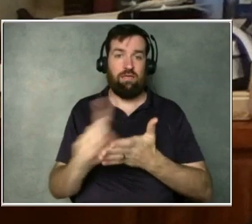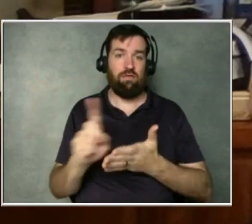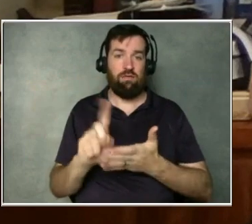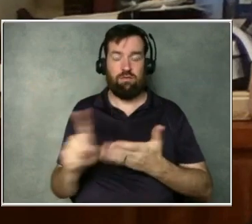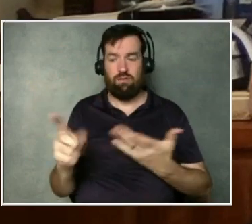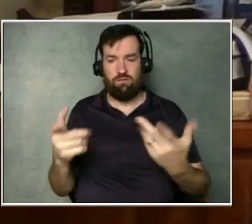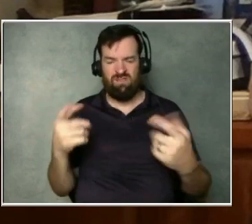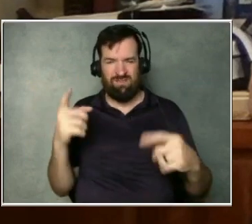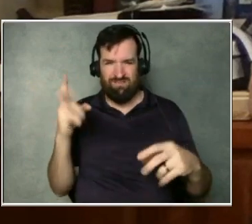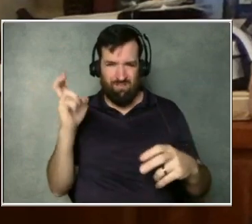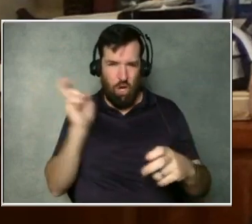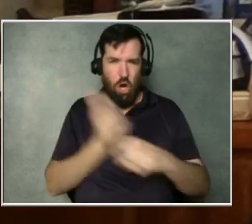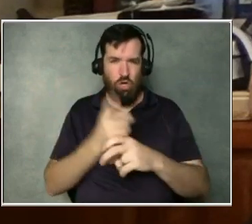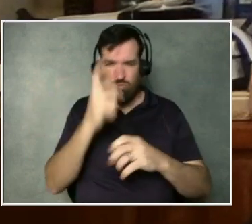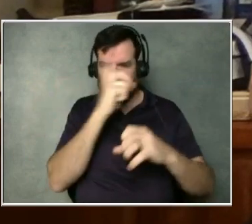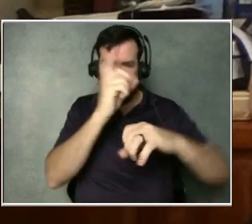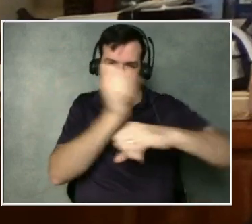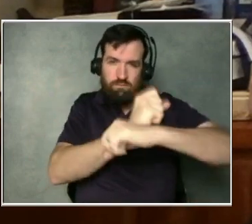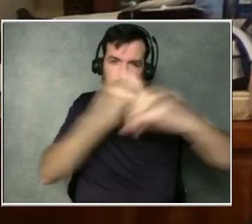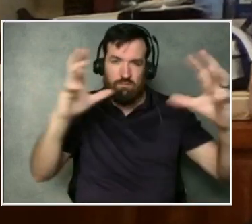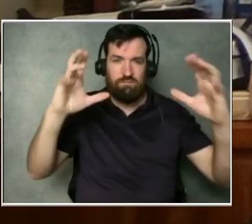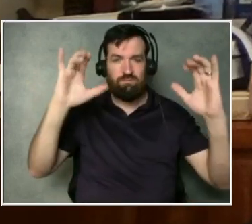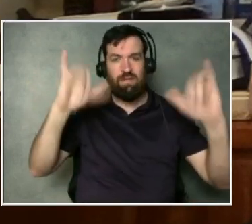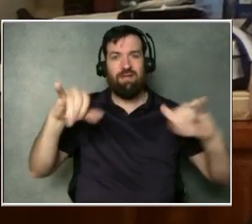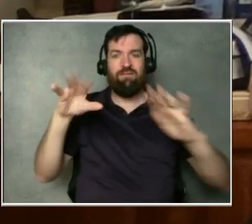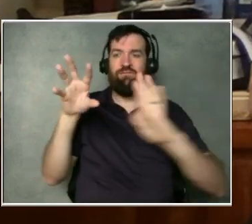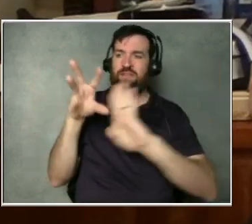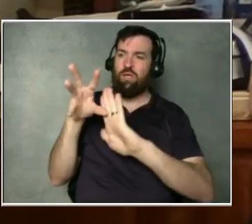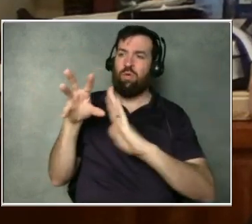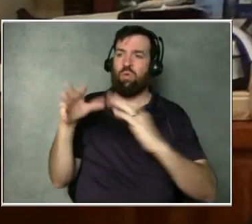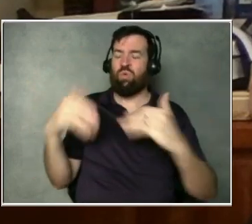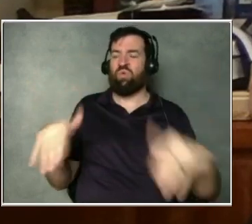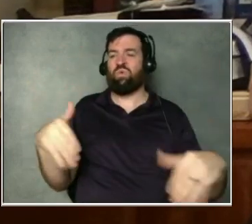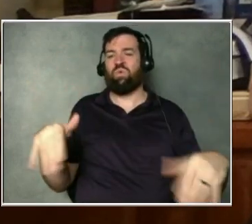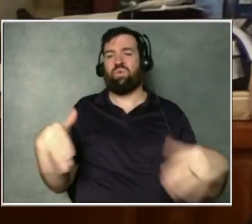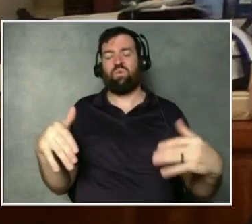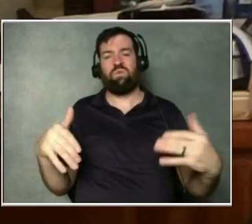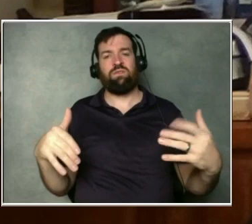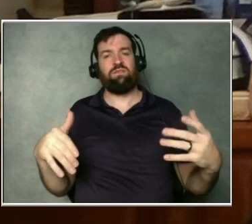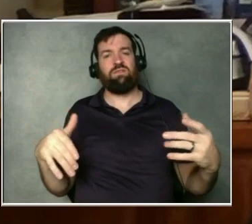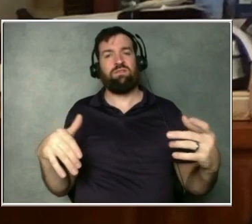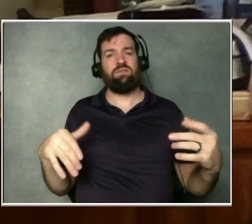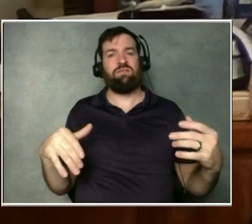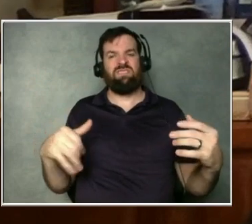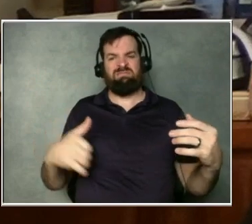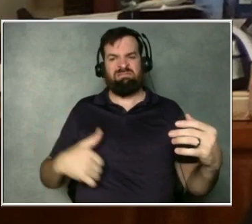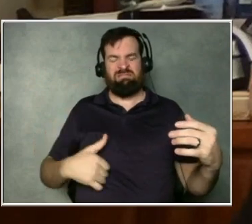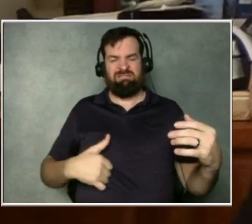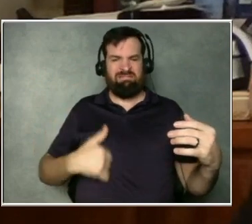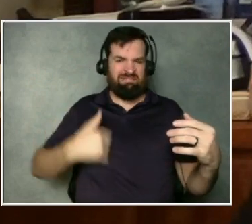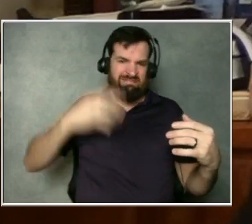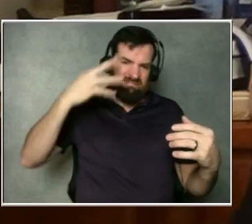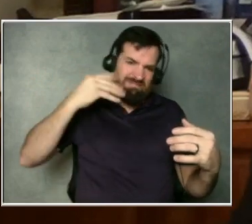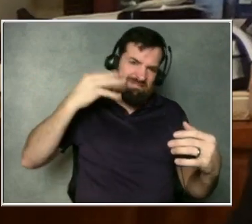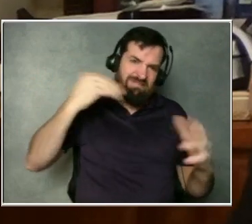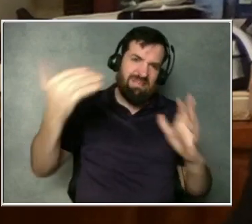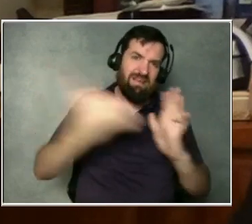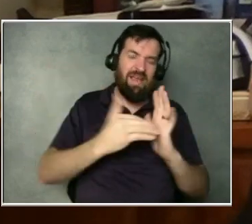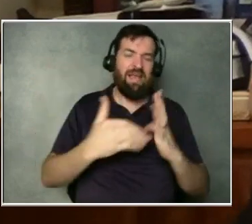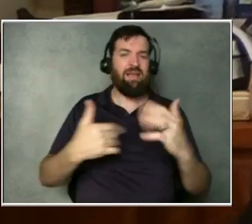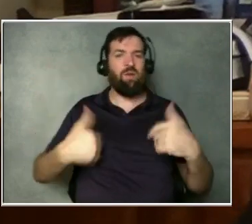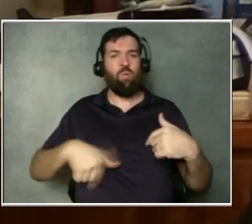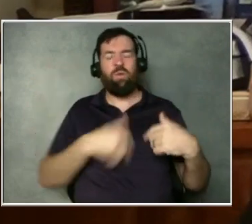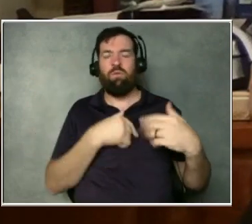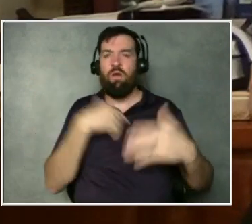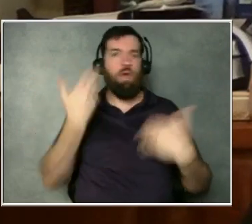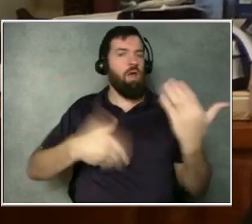to imagine. Looking at that video made me, kind of relive that. We were working so